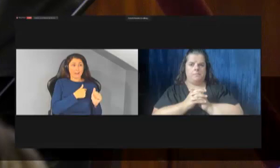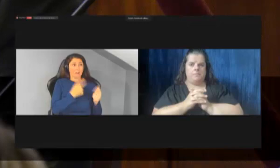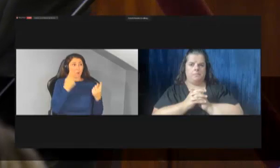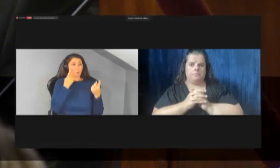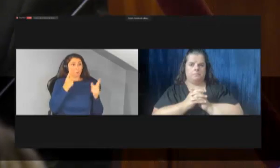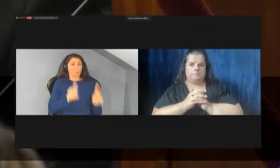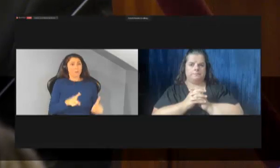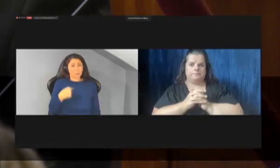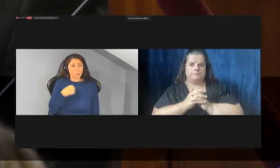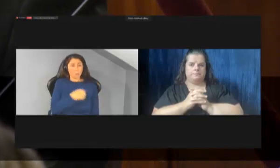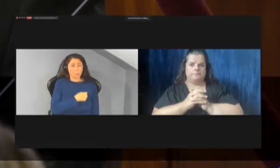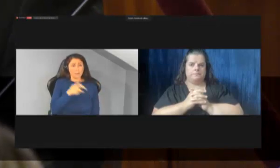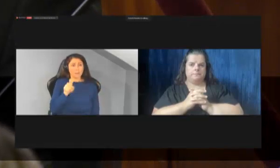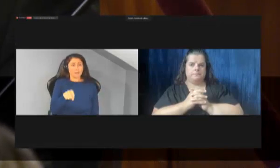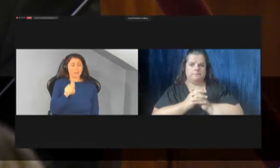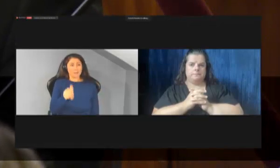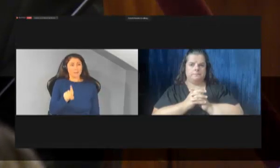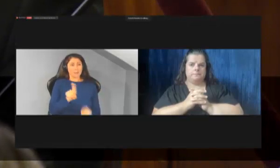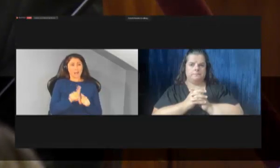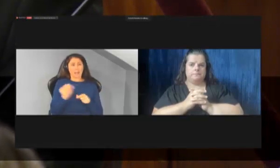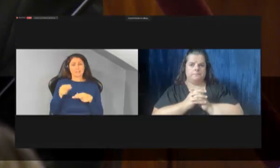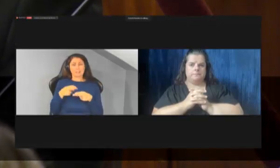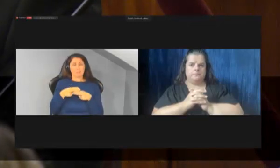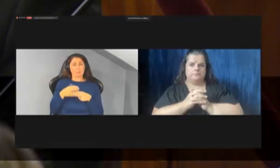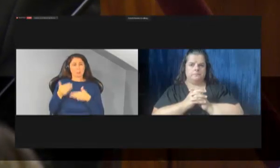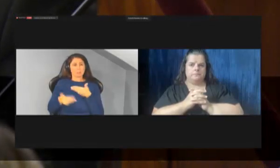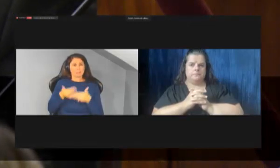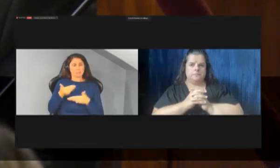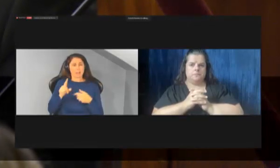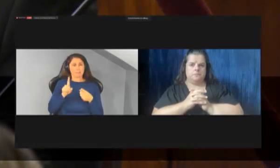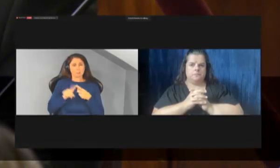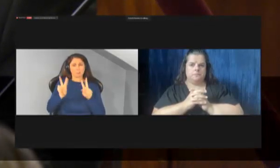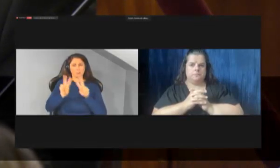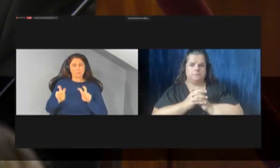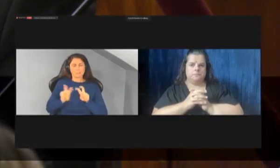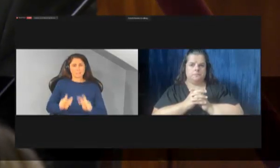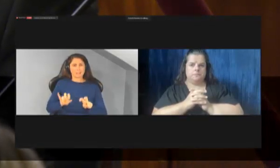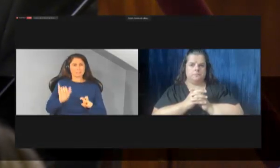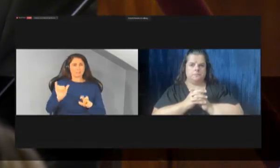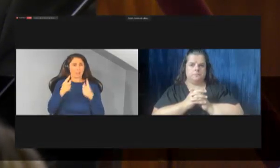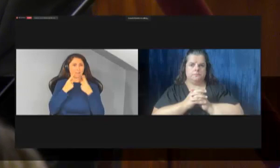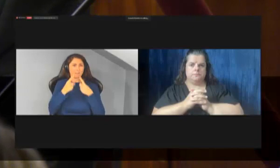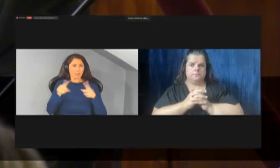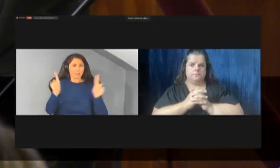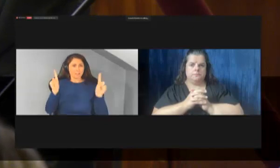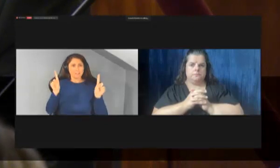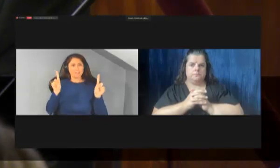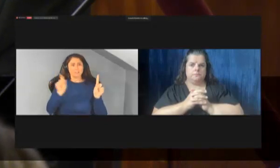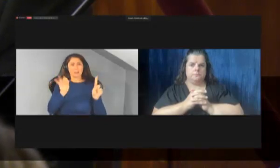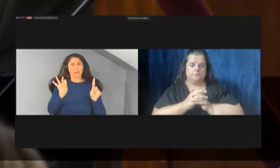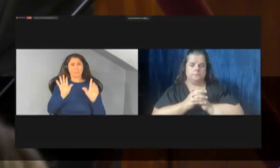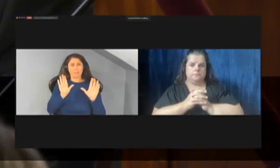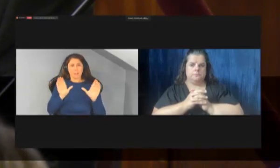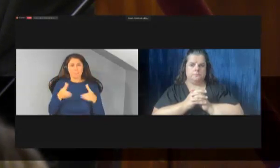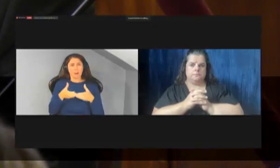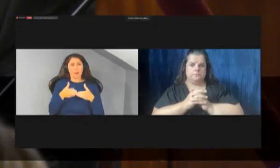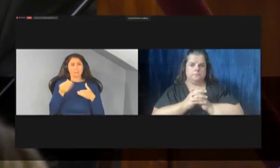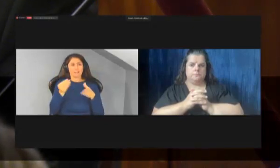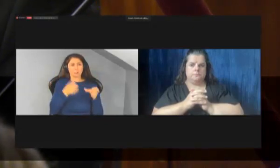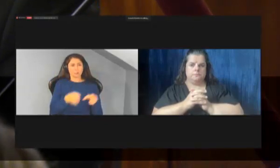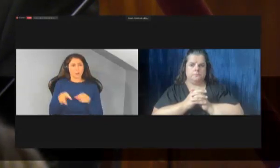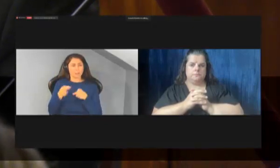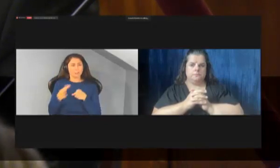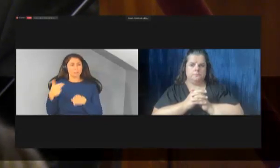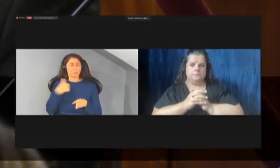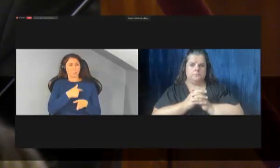need, as a preliminary step, to assess the effectiveness of a population management strategy, that we need to